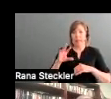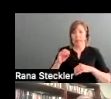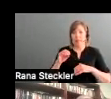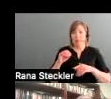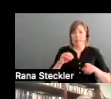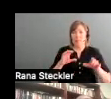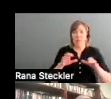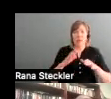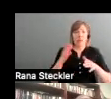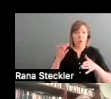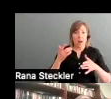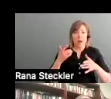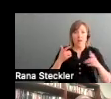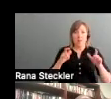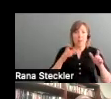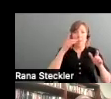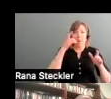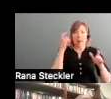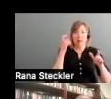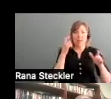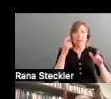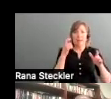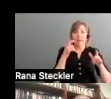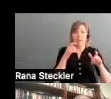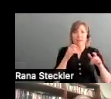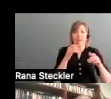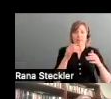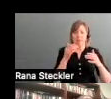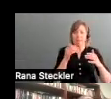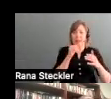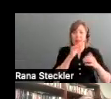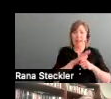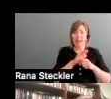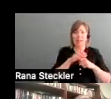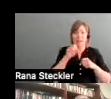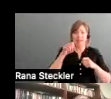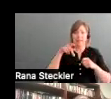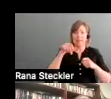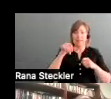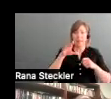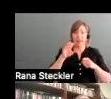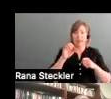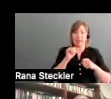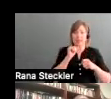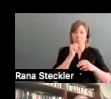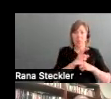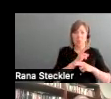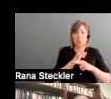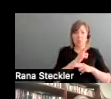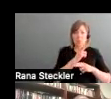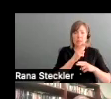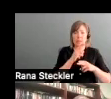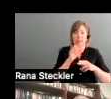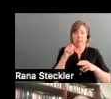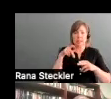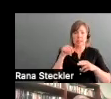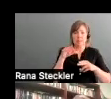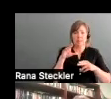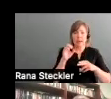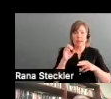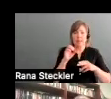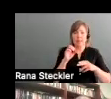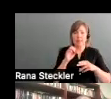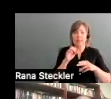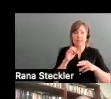done so largely because of the space limitations. They weren't using the space kind of